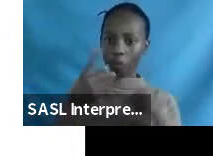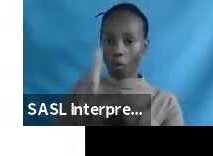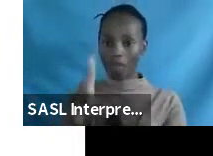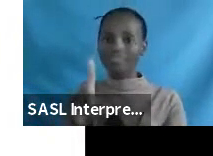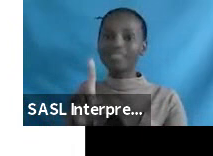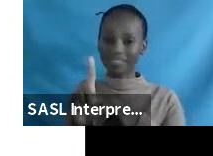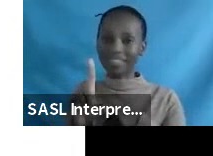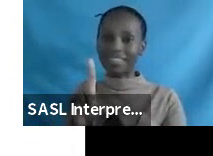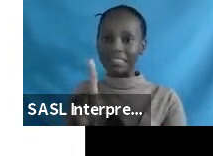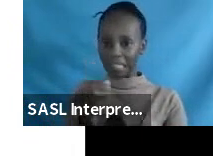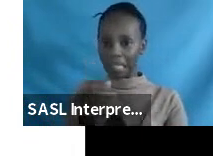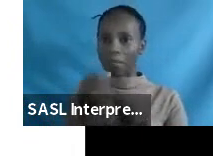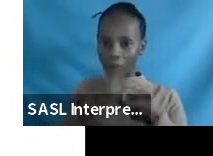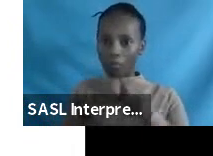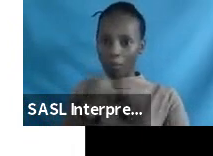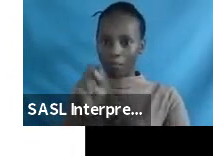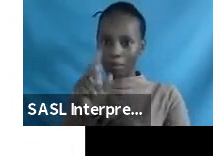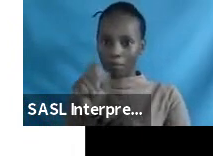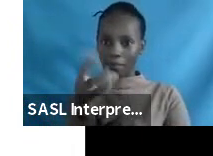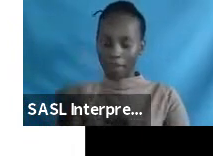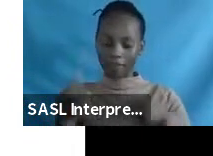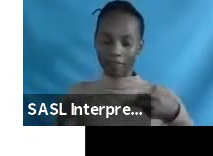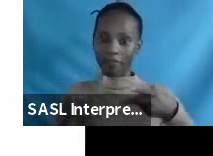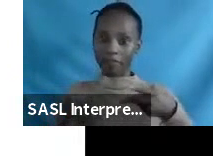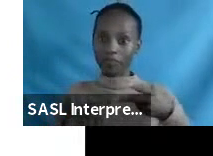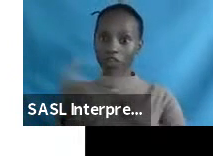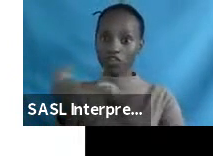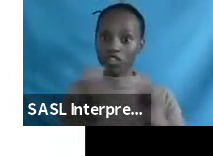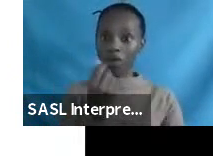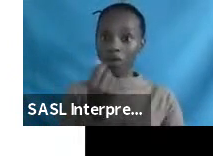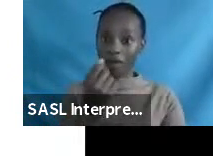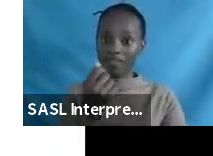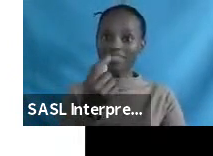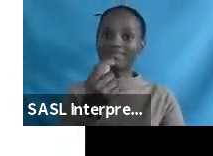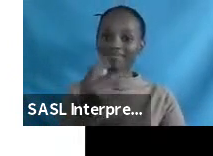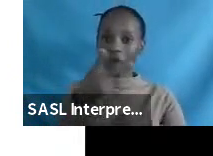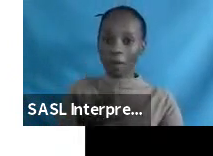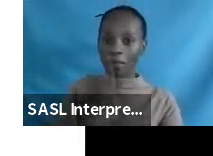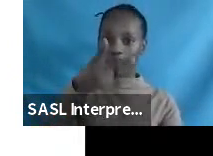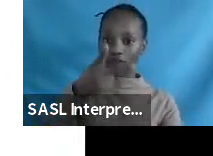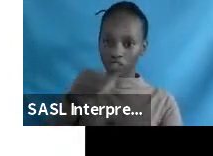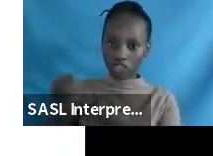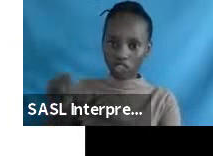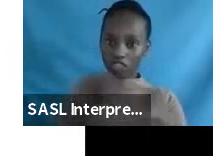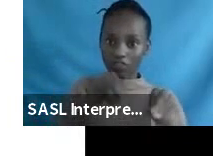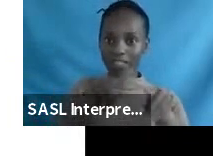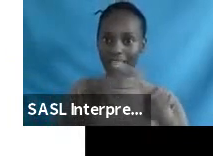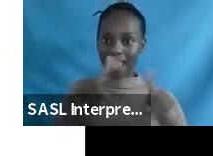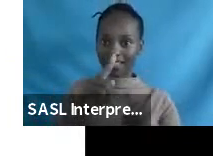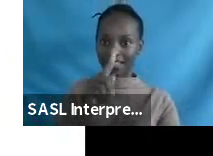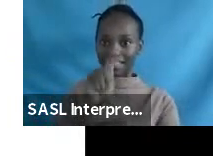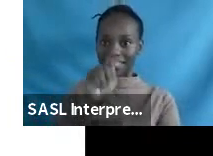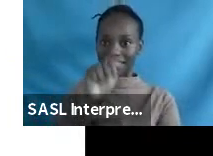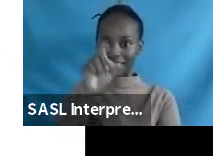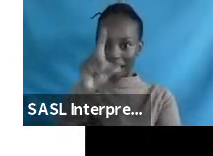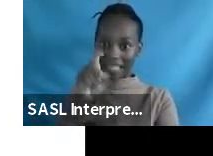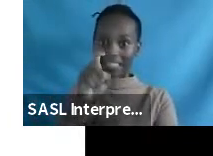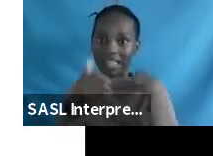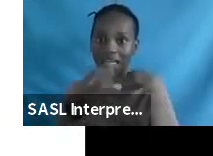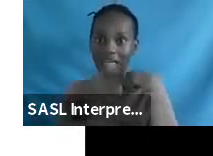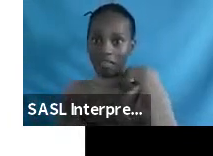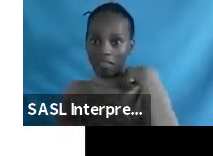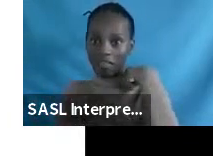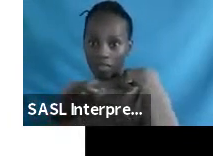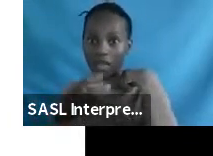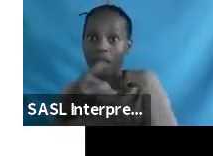one. Transfer pricing, profit shifting, tax evasion, and tax incentive are some of the complex mechanisms that